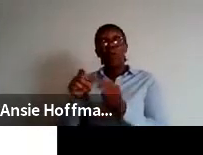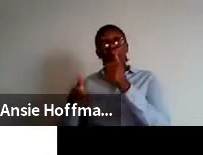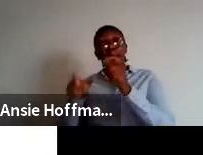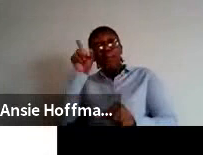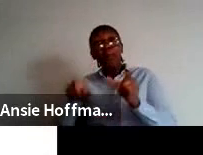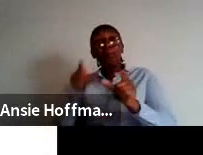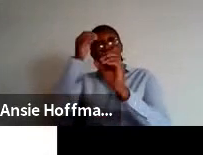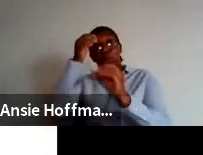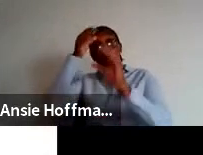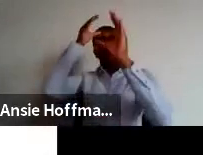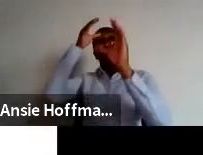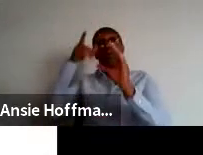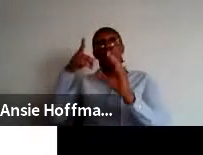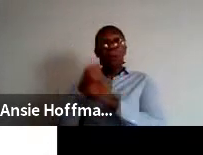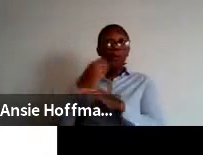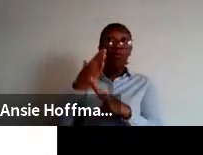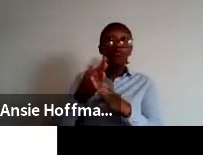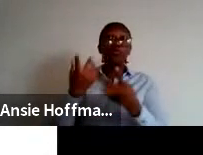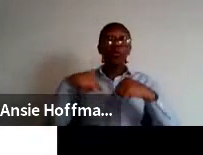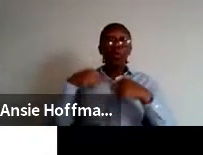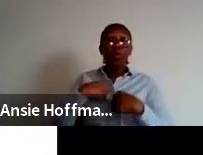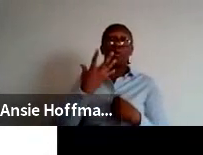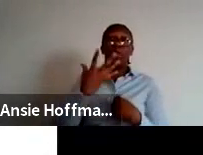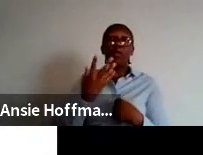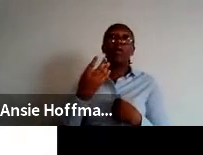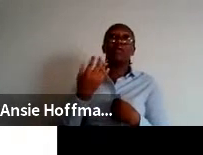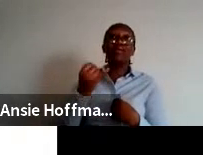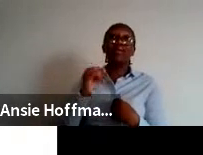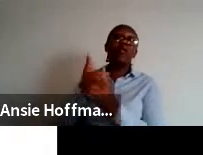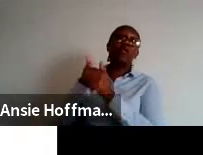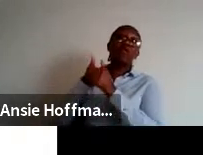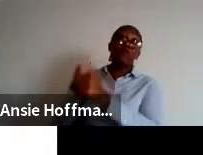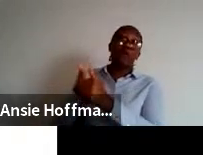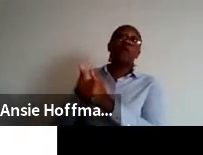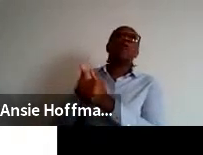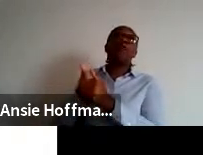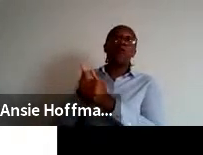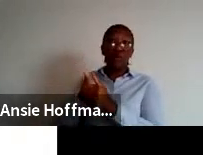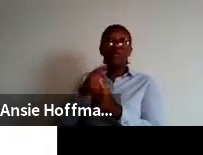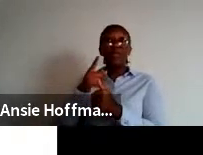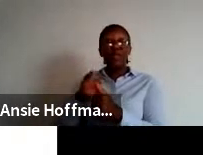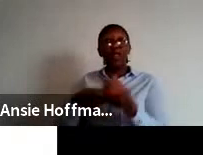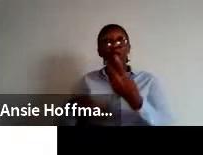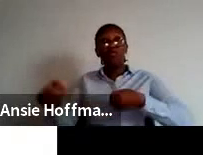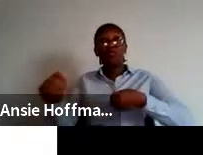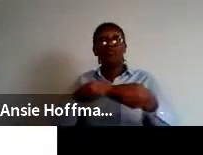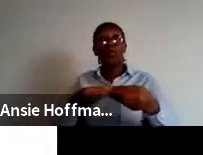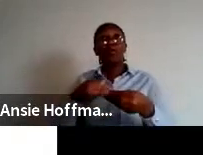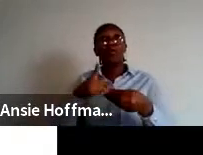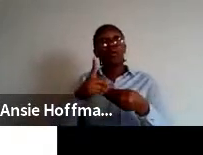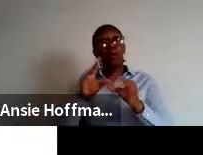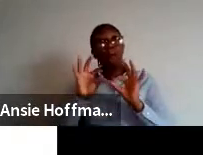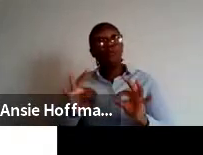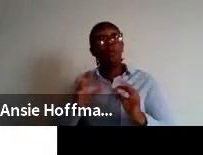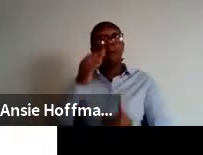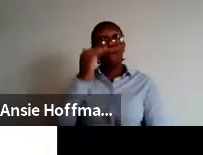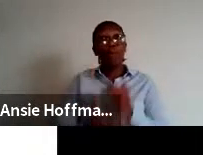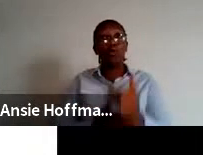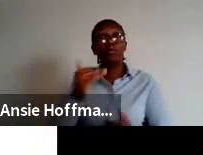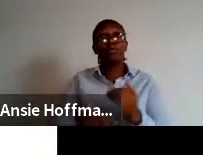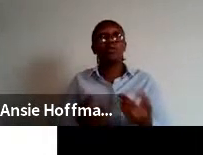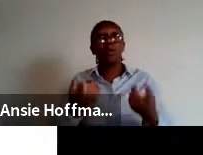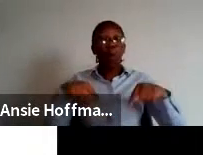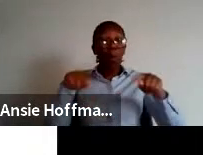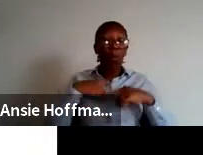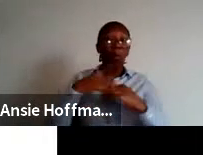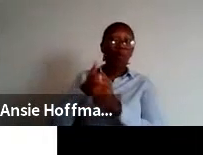whilst they educate and improve compliance, they also enforce to ensure that all of us are going to be